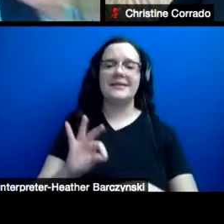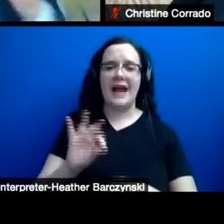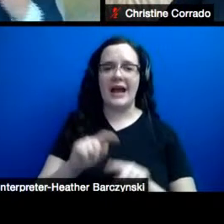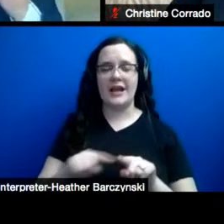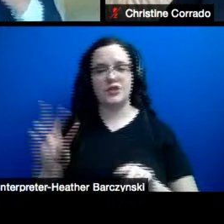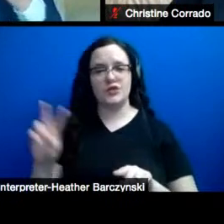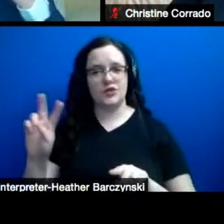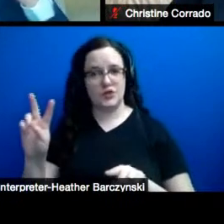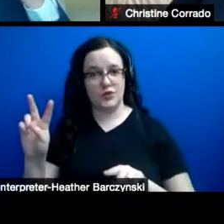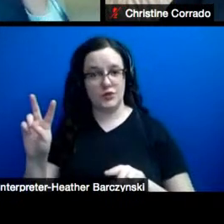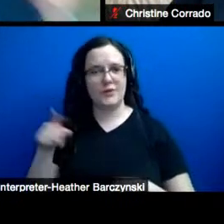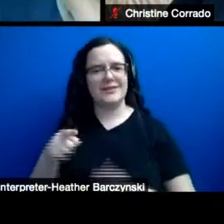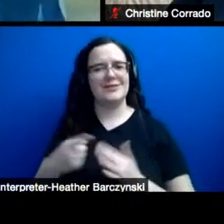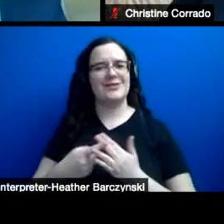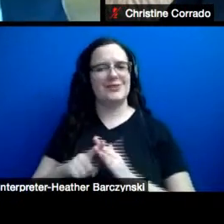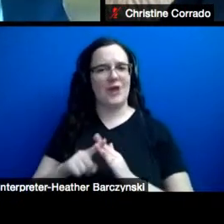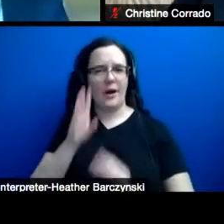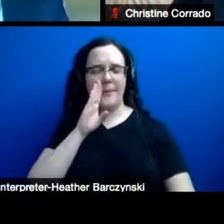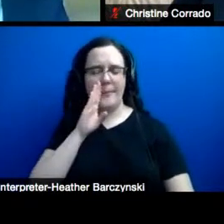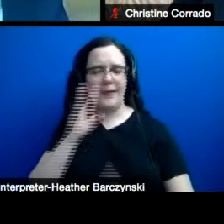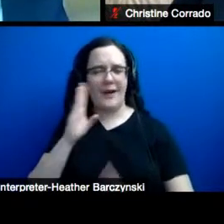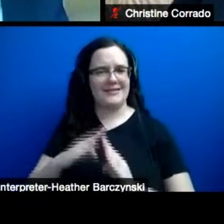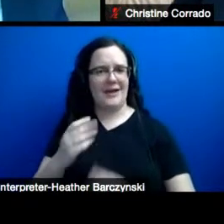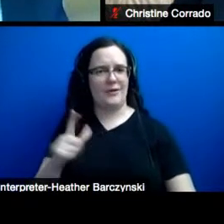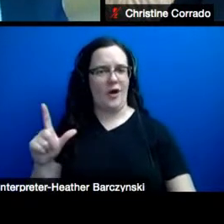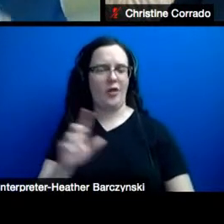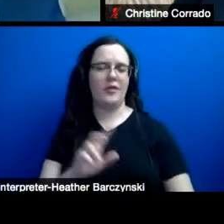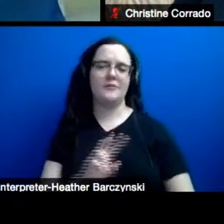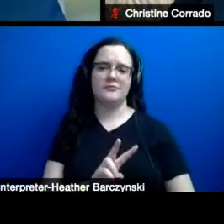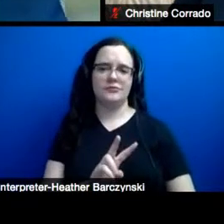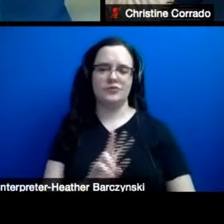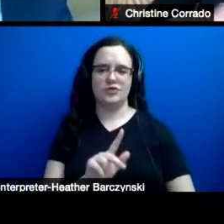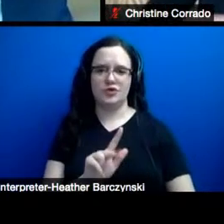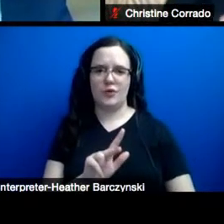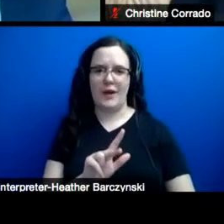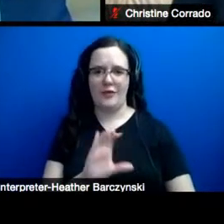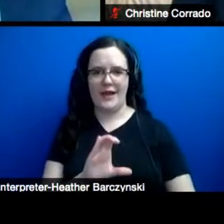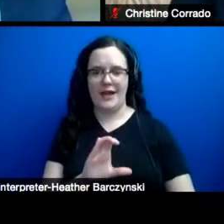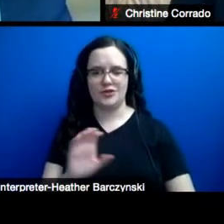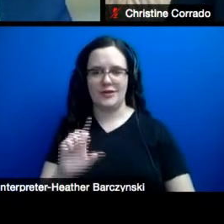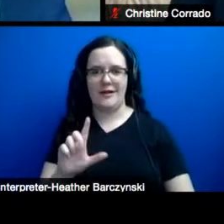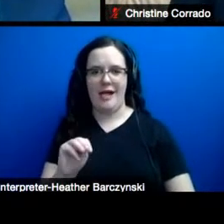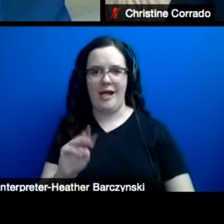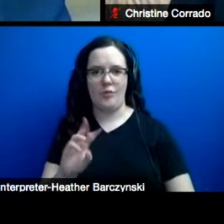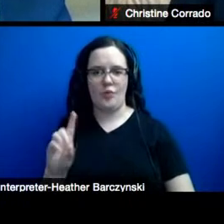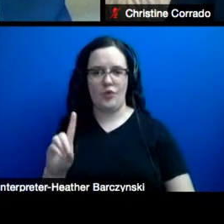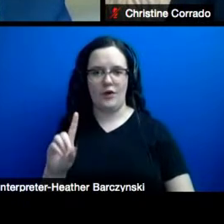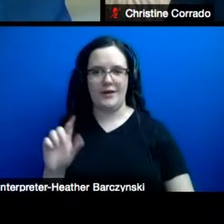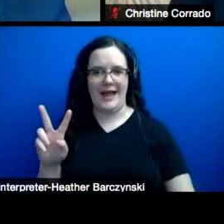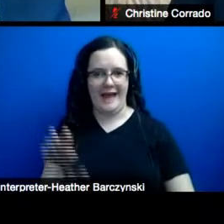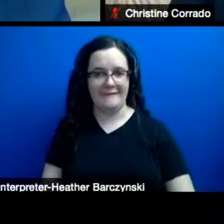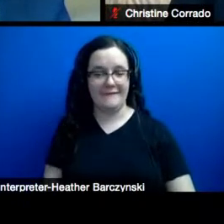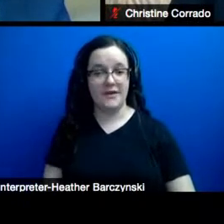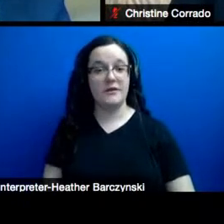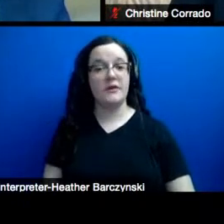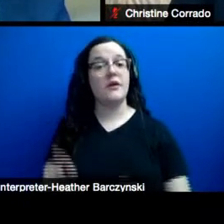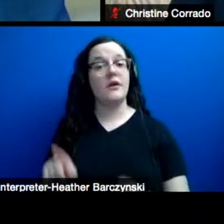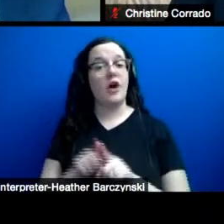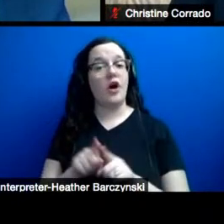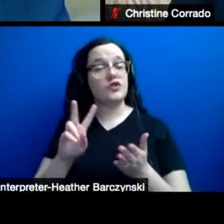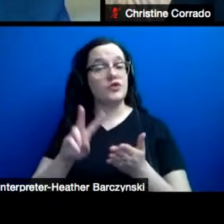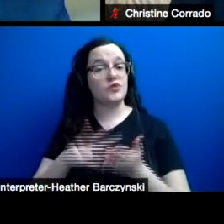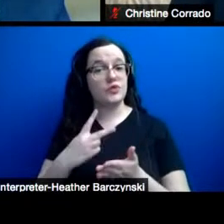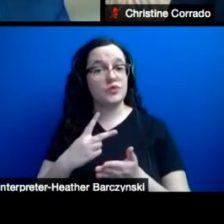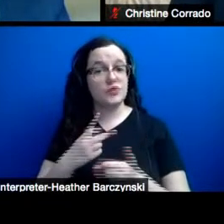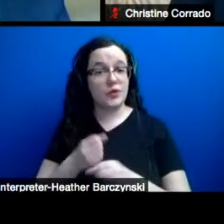kick off at Brighton Town Hall, 2300 Elmwood Avenue. And also the semi-annual electronics recycling and